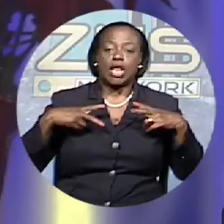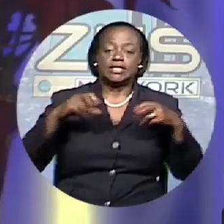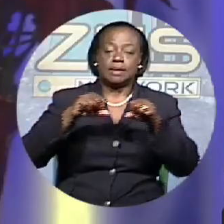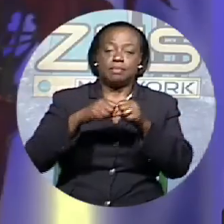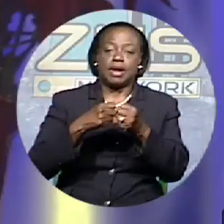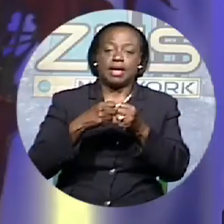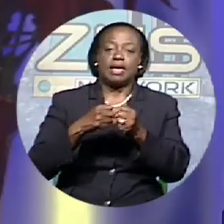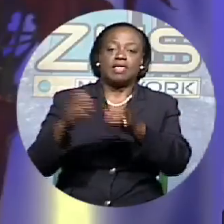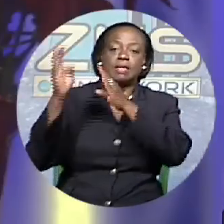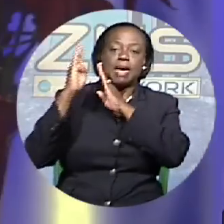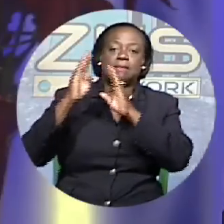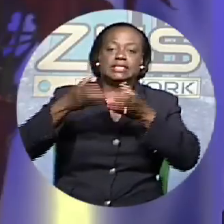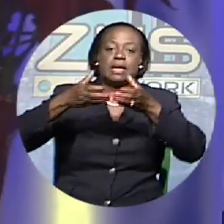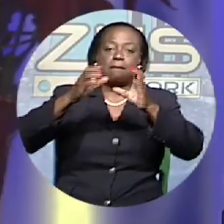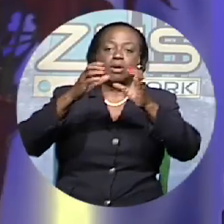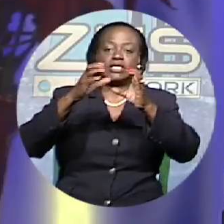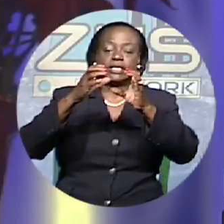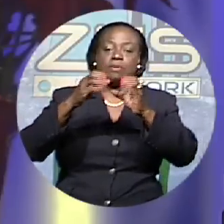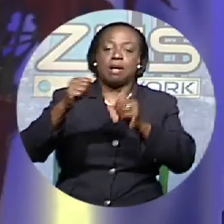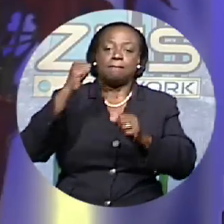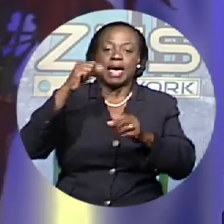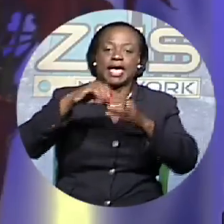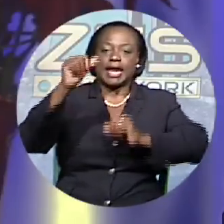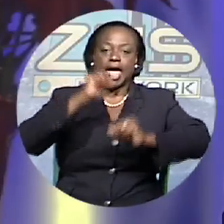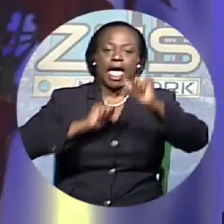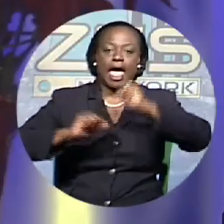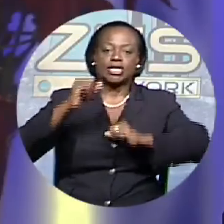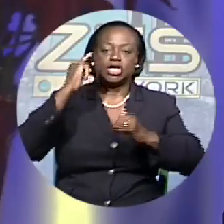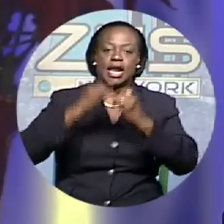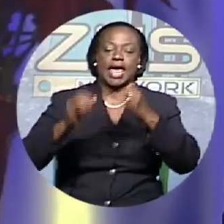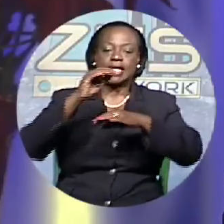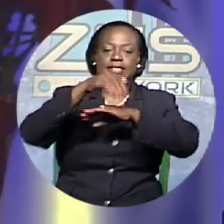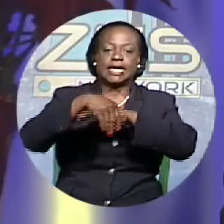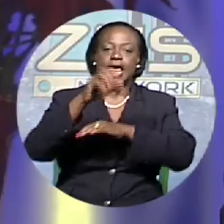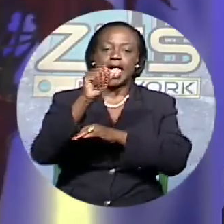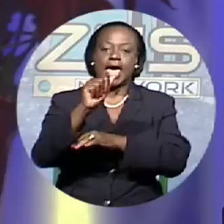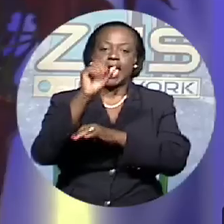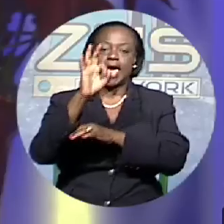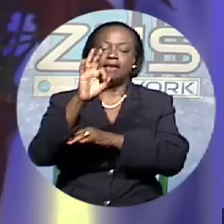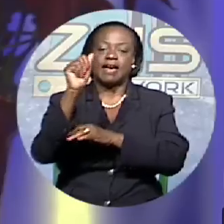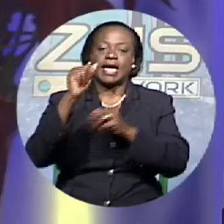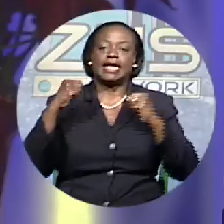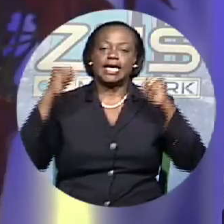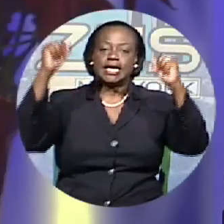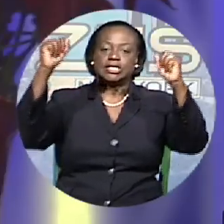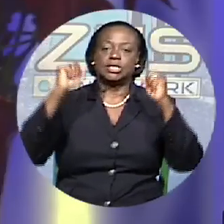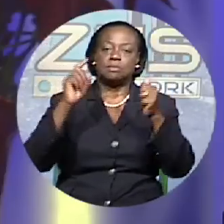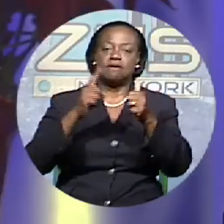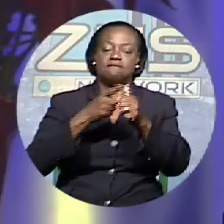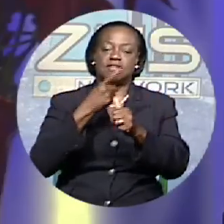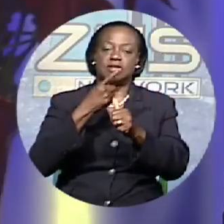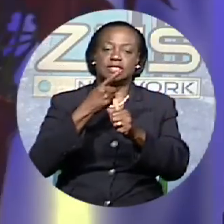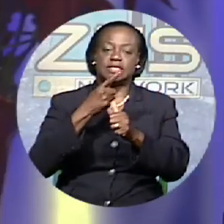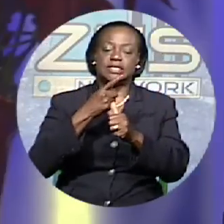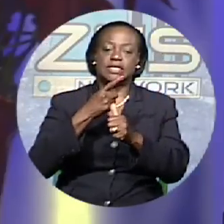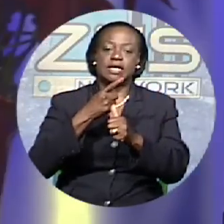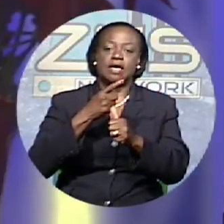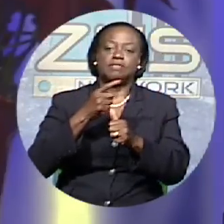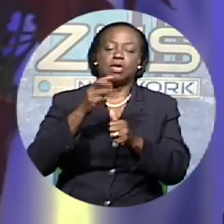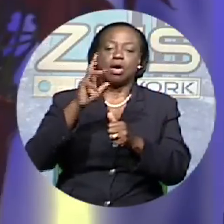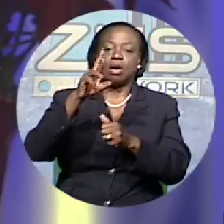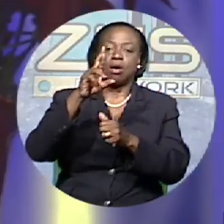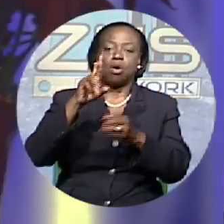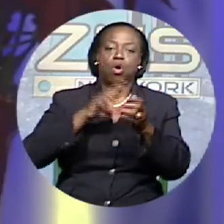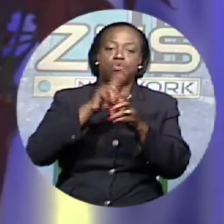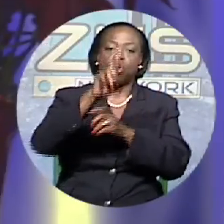Basketball Association was back in action last night with a doubleheader at the AF Adderley Gym. Up first was a matchup between the Pyramid Food Rockets